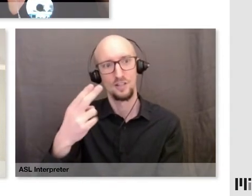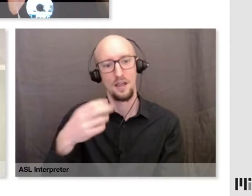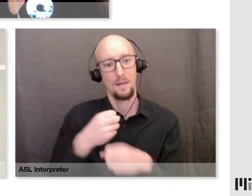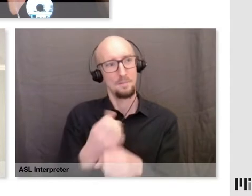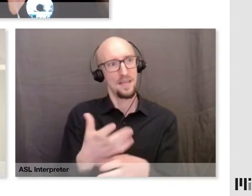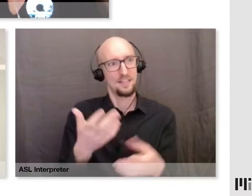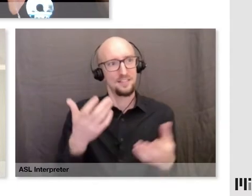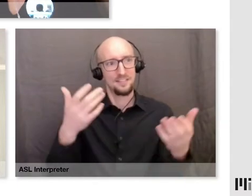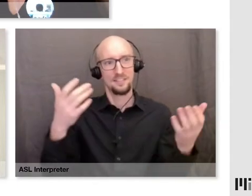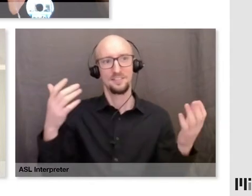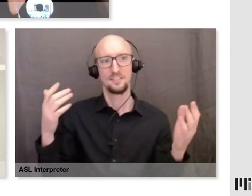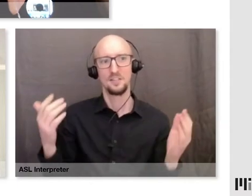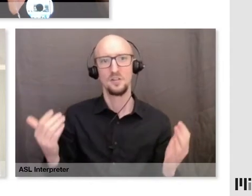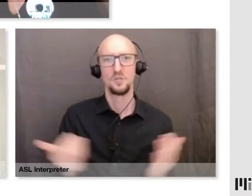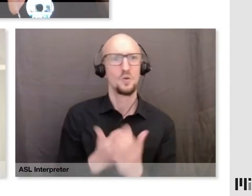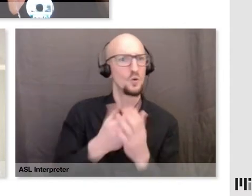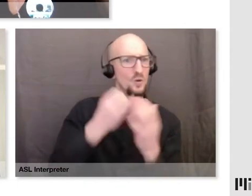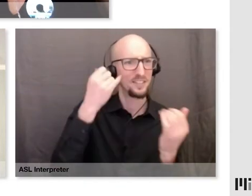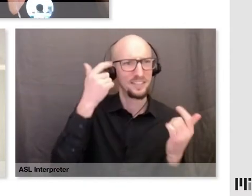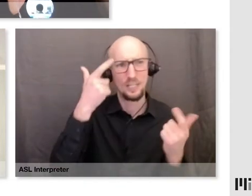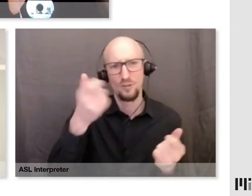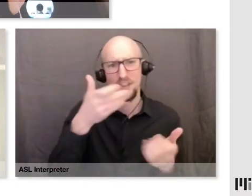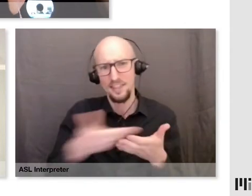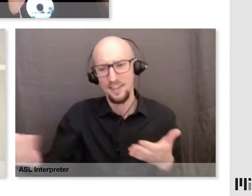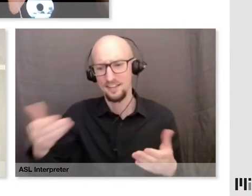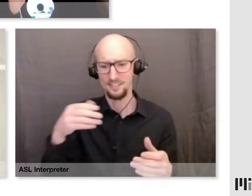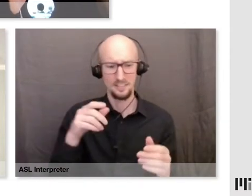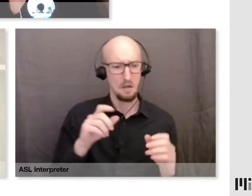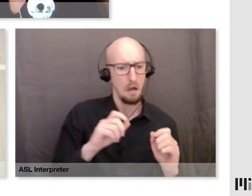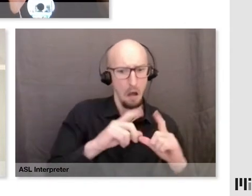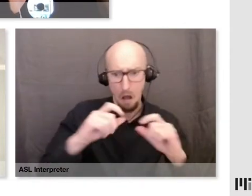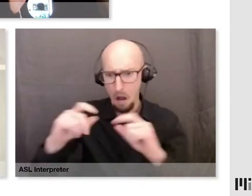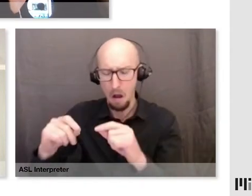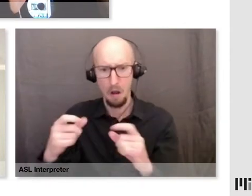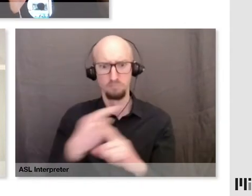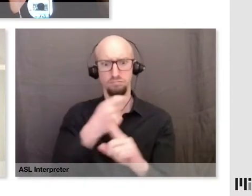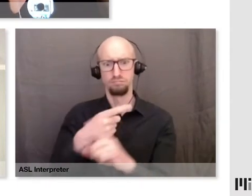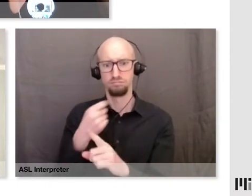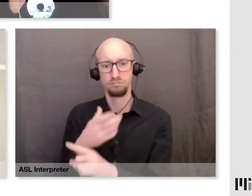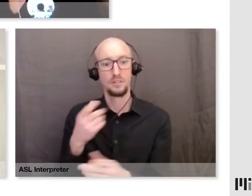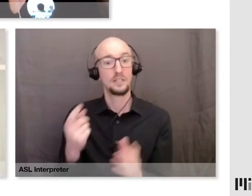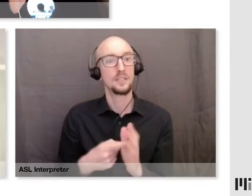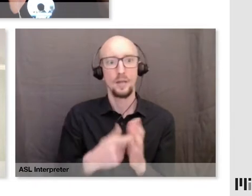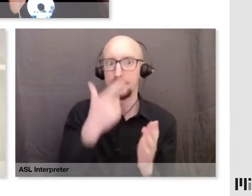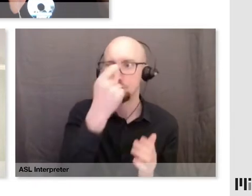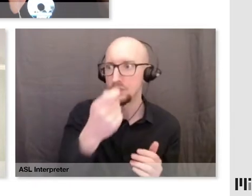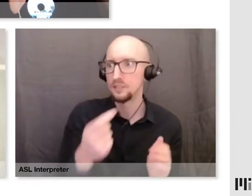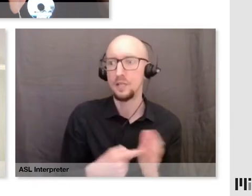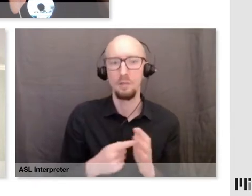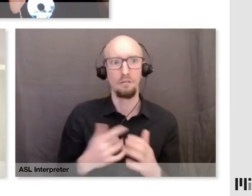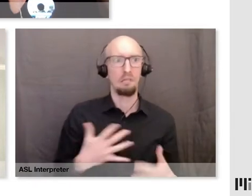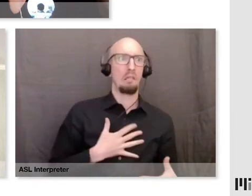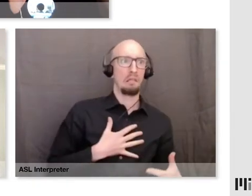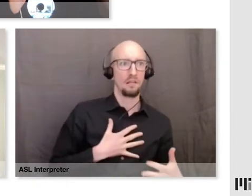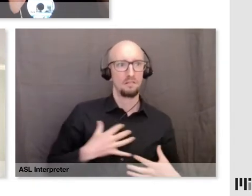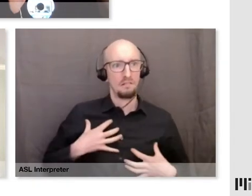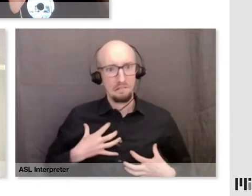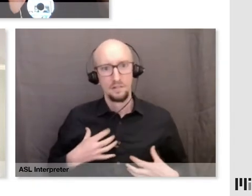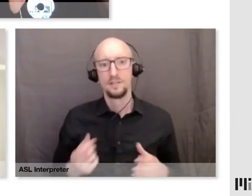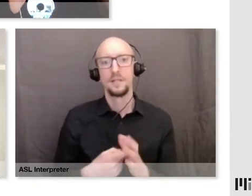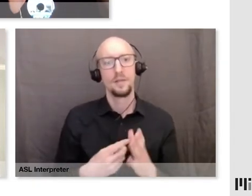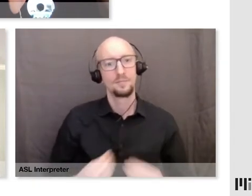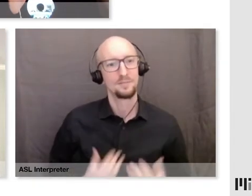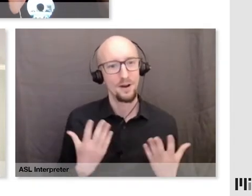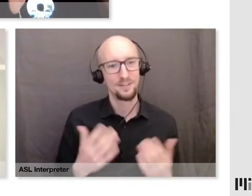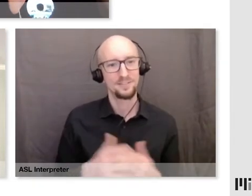are sometimes disturbing, sometimes inspiring, sometimes productive. And so I think when I should have one